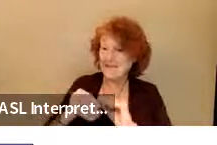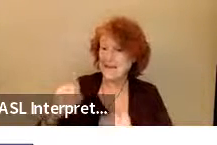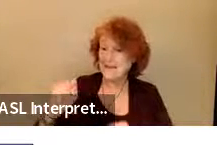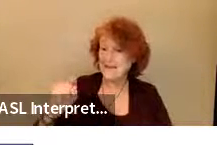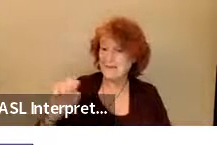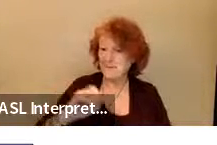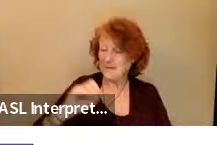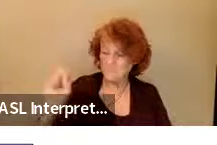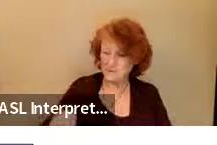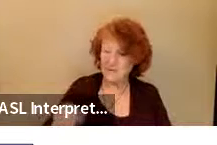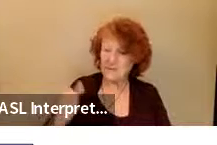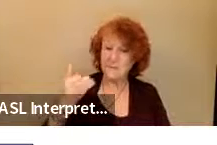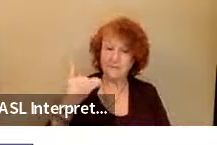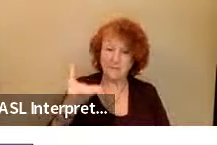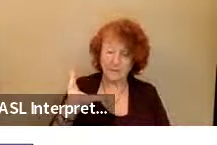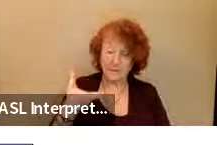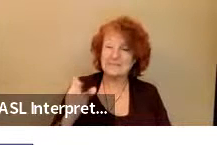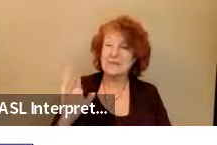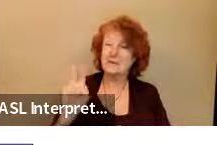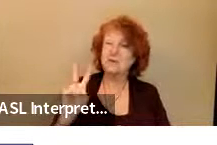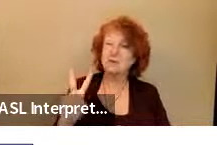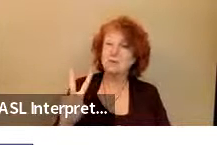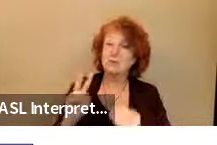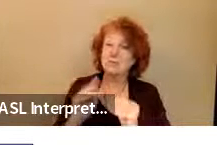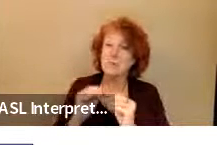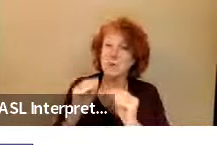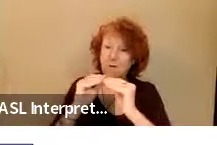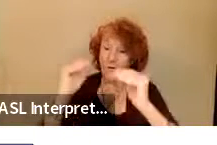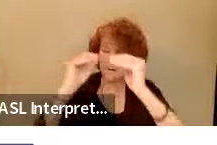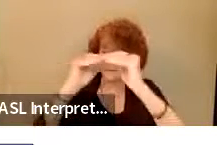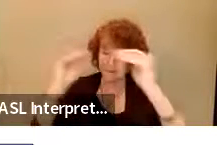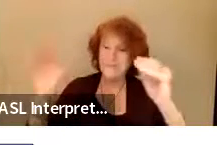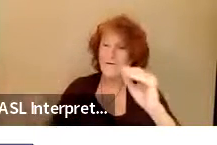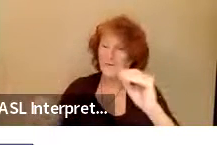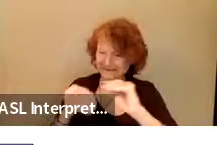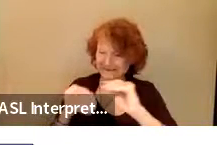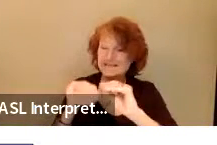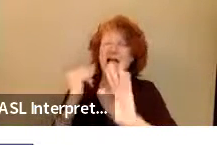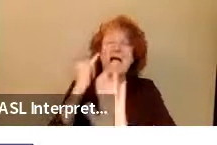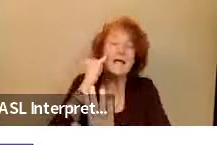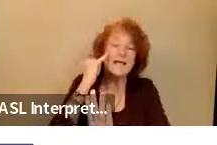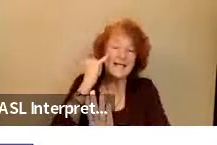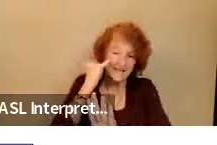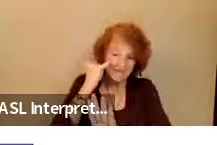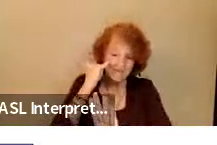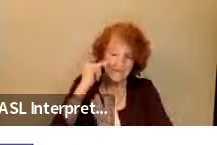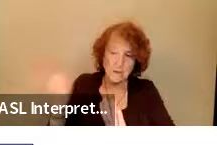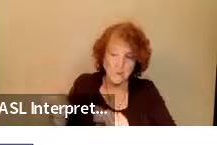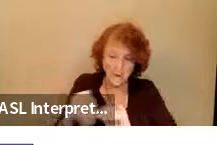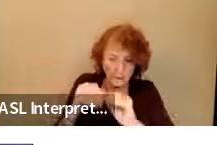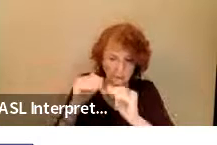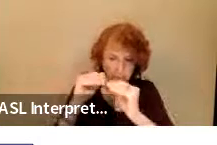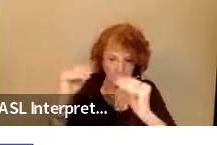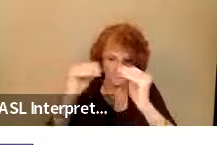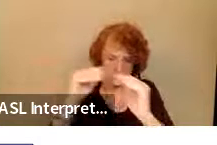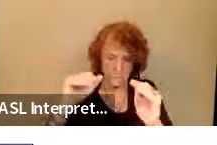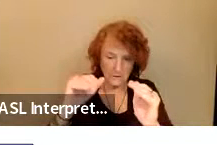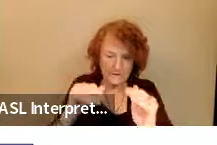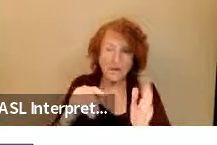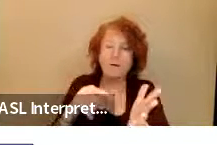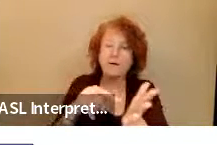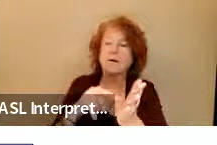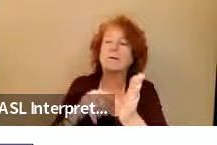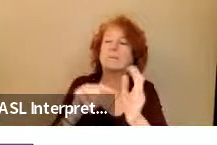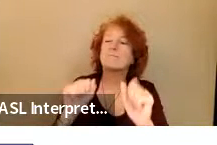example translates to an additional 2 stories, so long as that difference is permanently affordable housing. Our